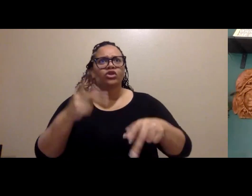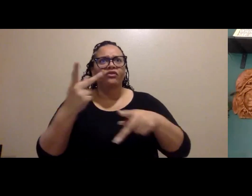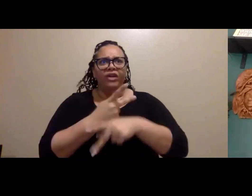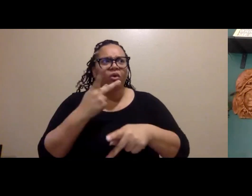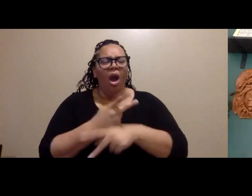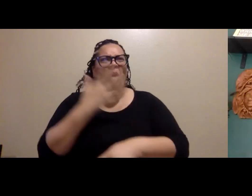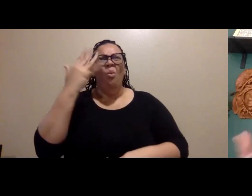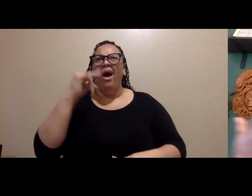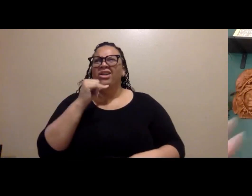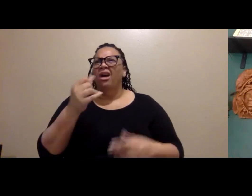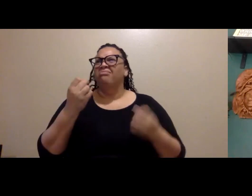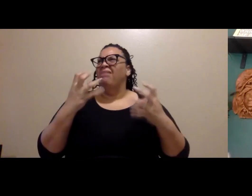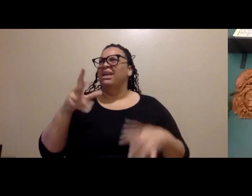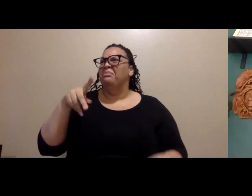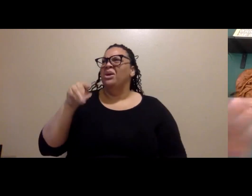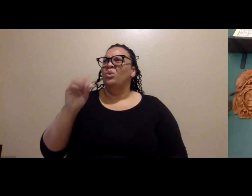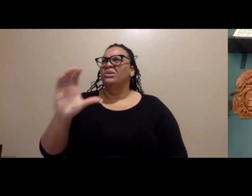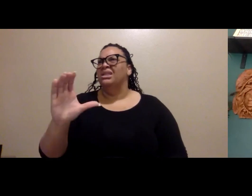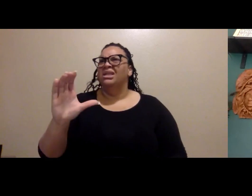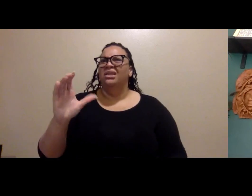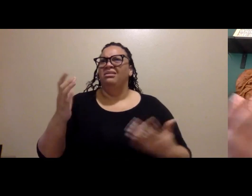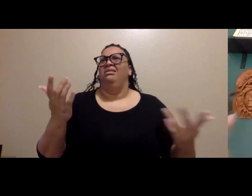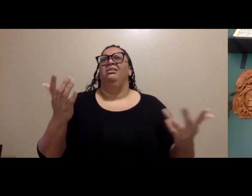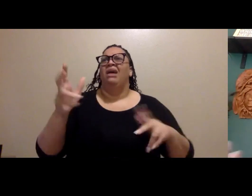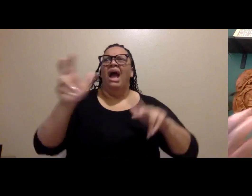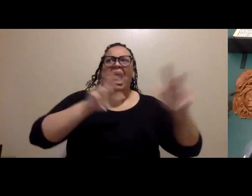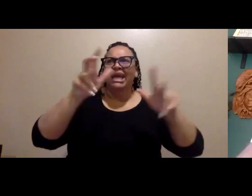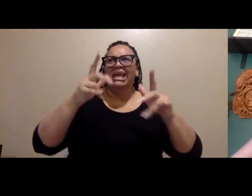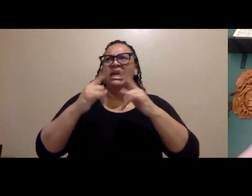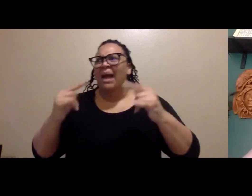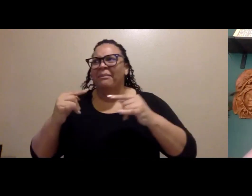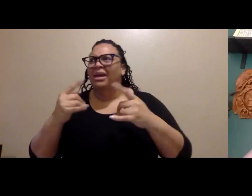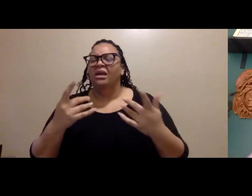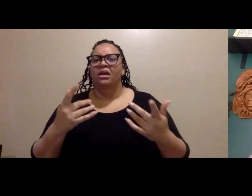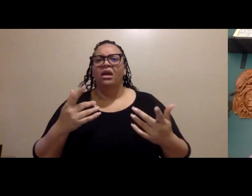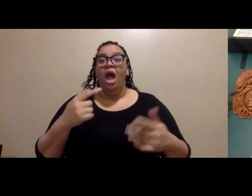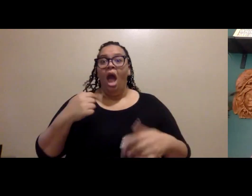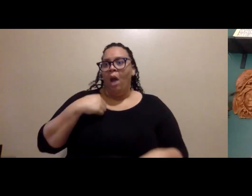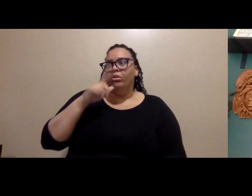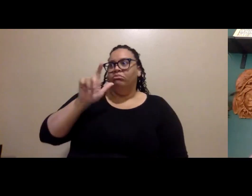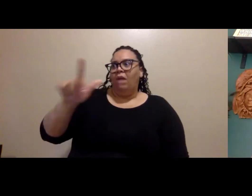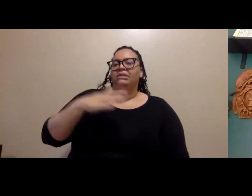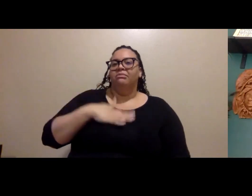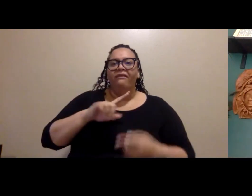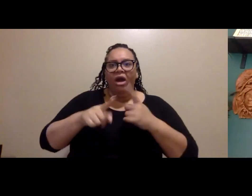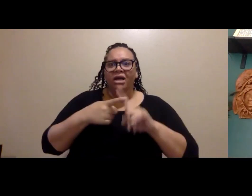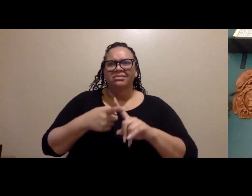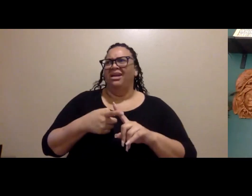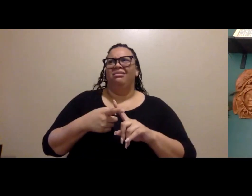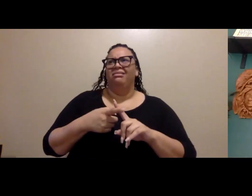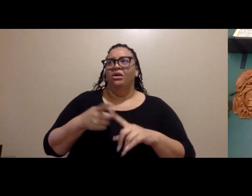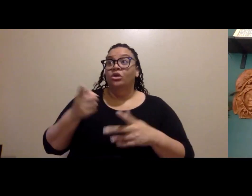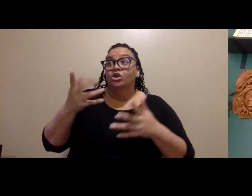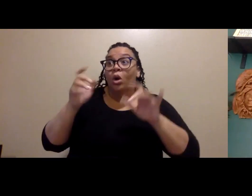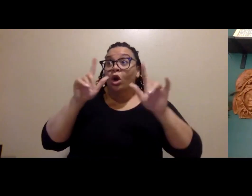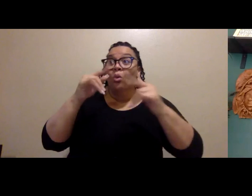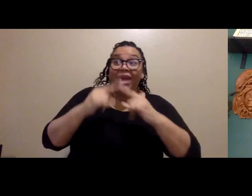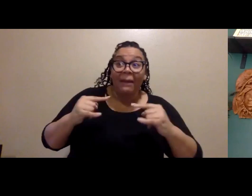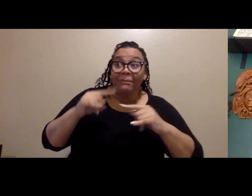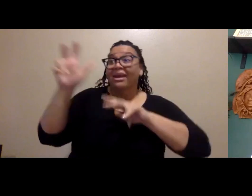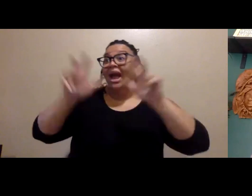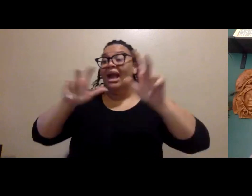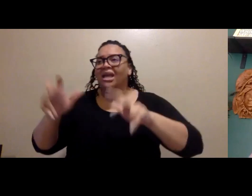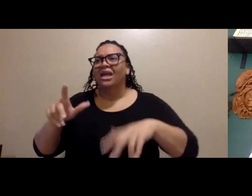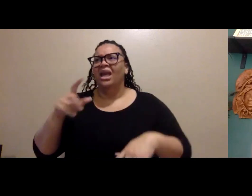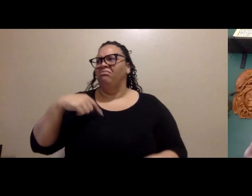even when I would say to my Black friends, like, you want to go camping or want to go backpacking? And they would respond and say, Black people don't do that. I'm not doing that.